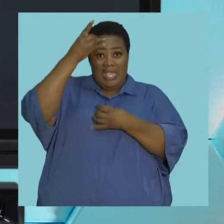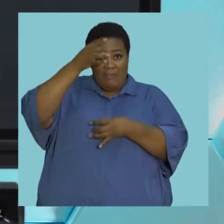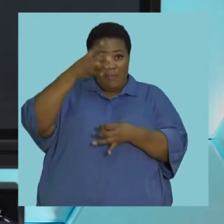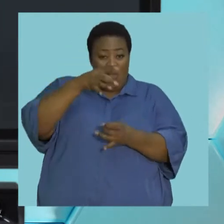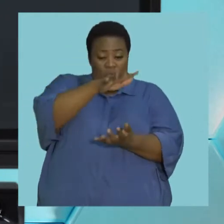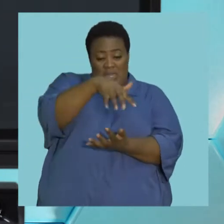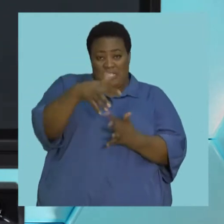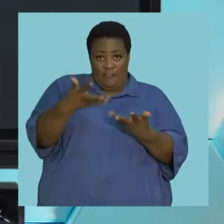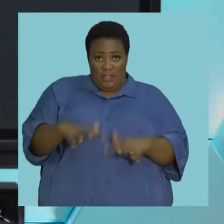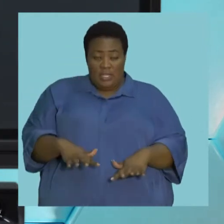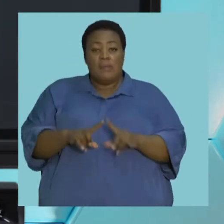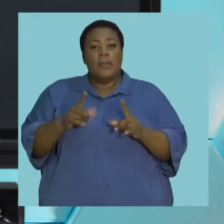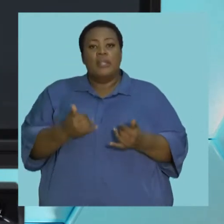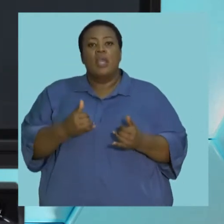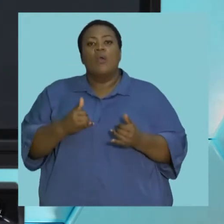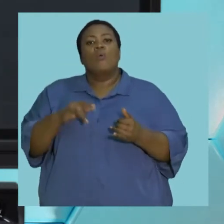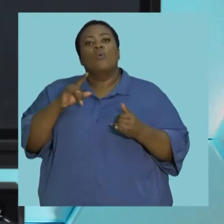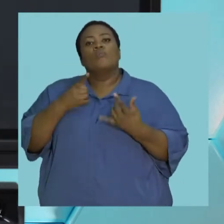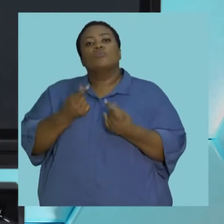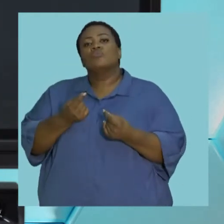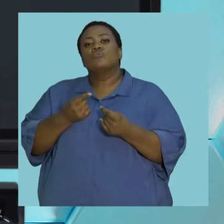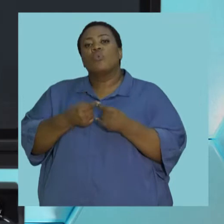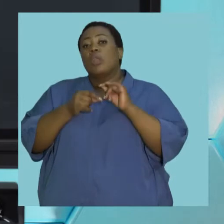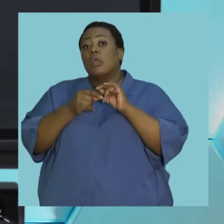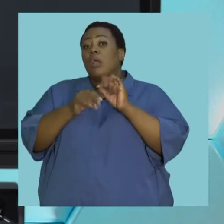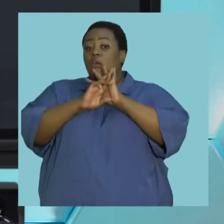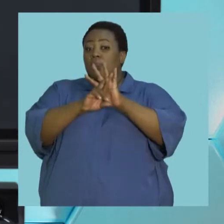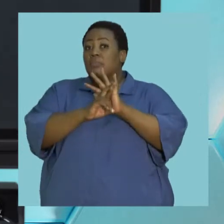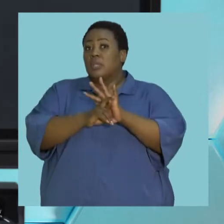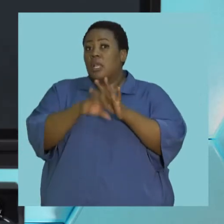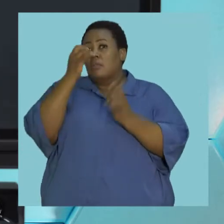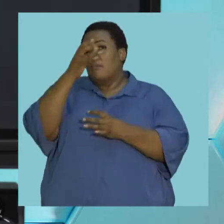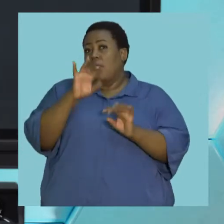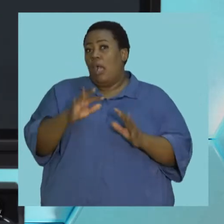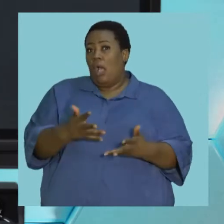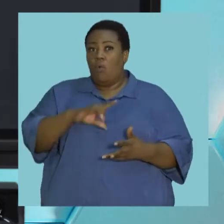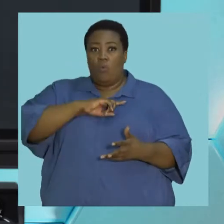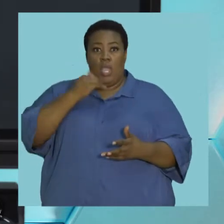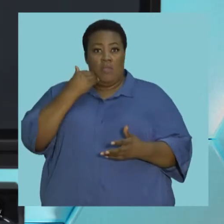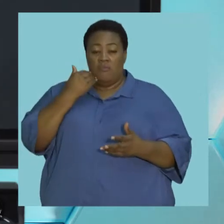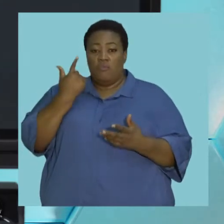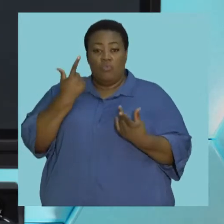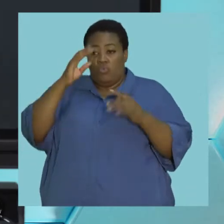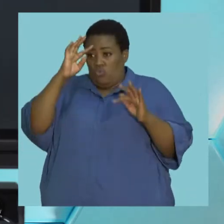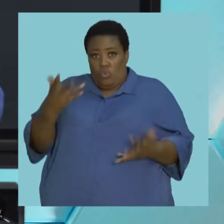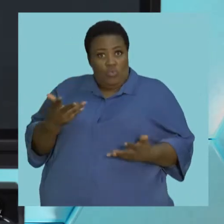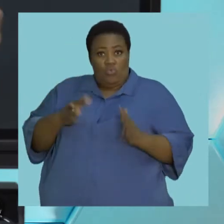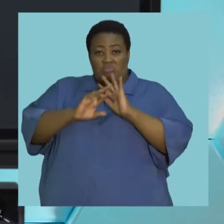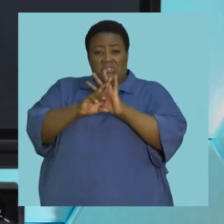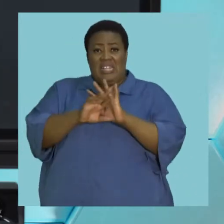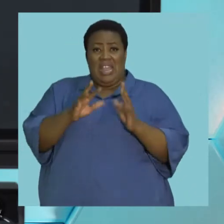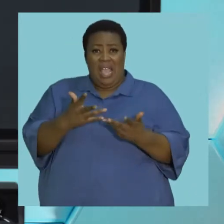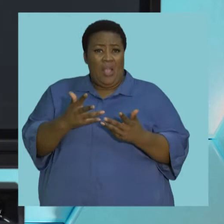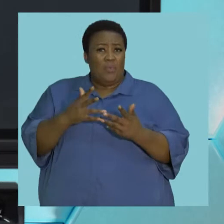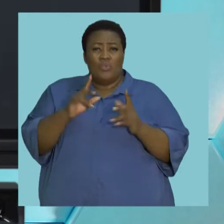look at how we represent that data. Representing data is very important because if you do not know how to represent the data, you're not able to see